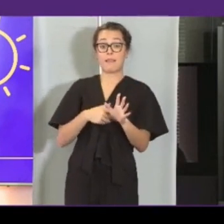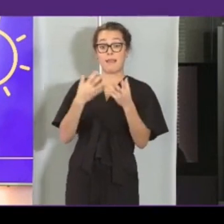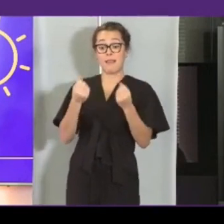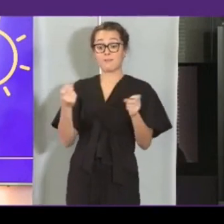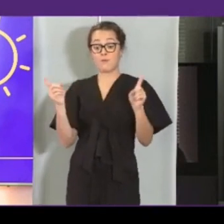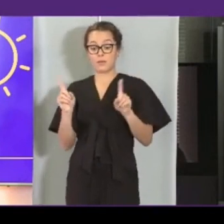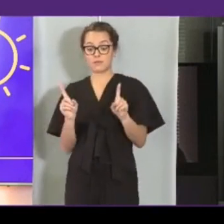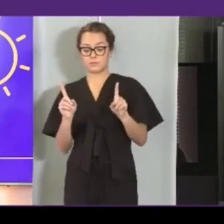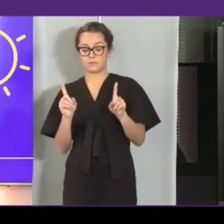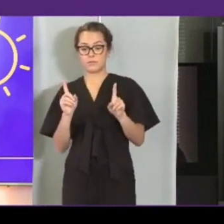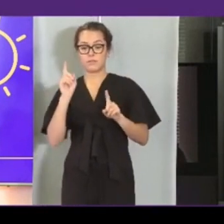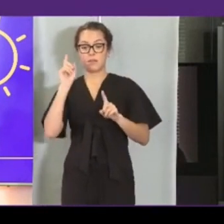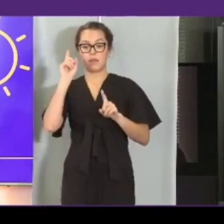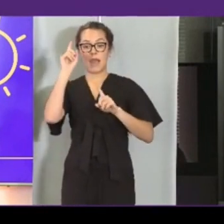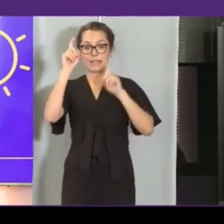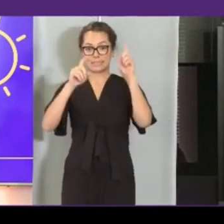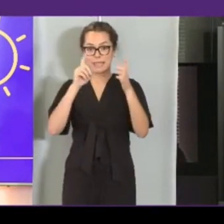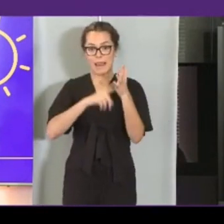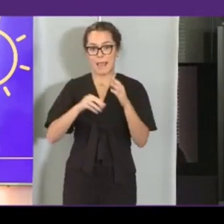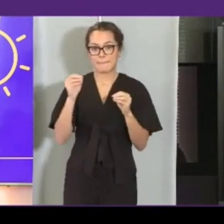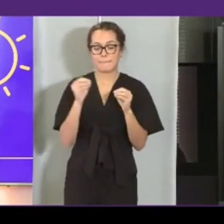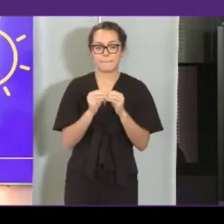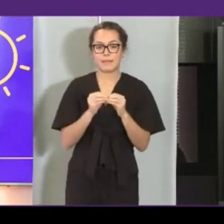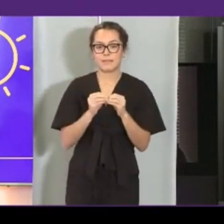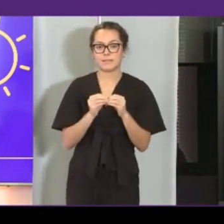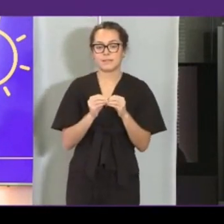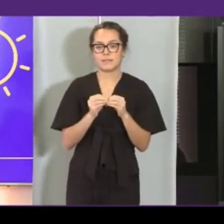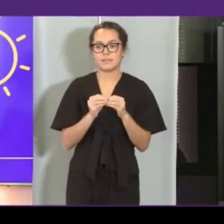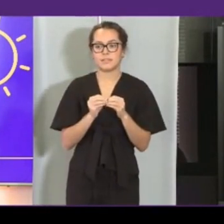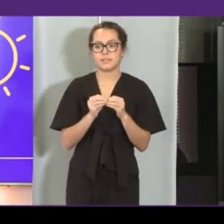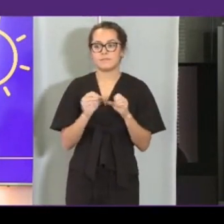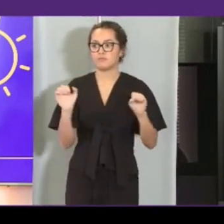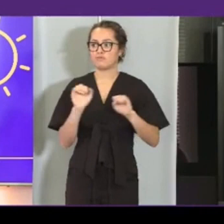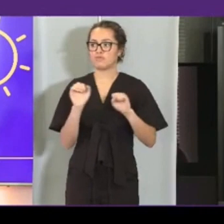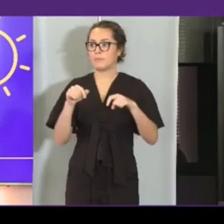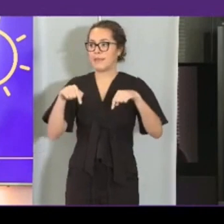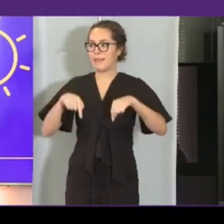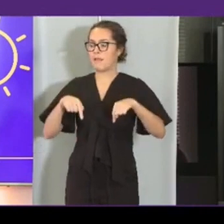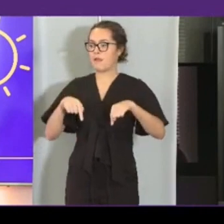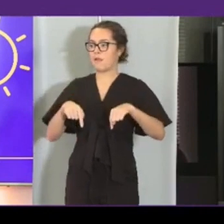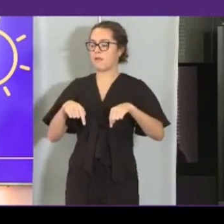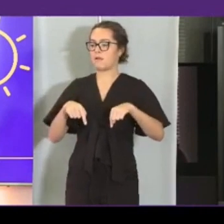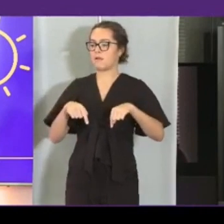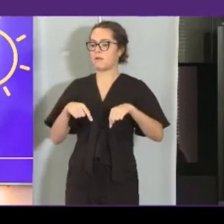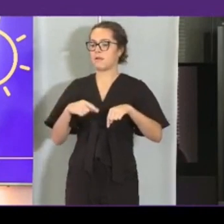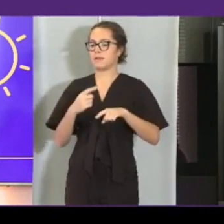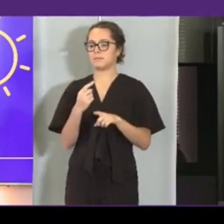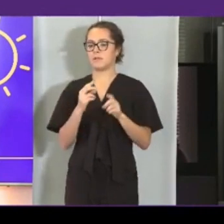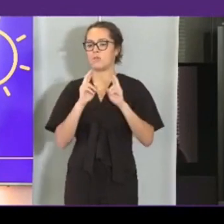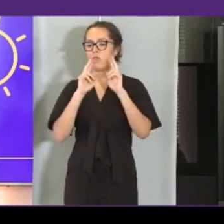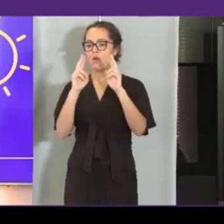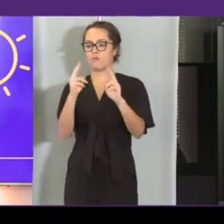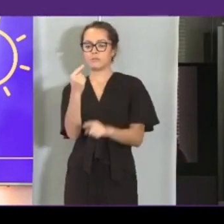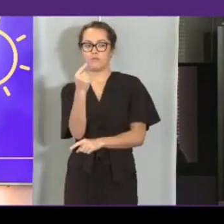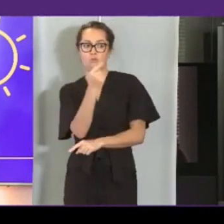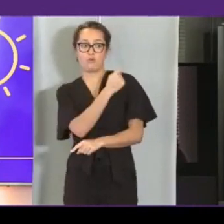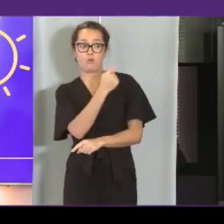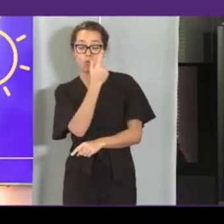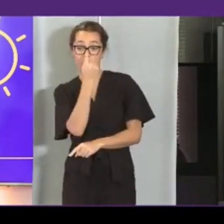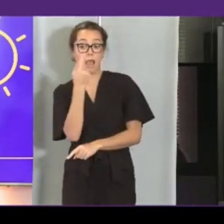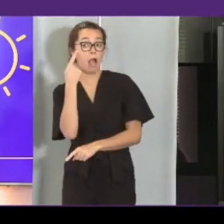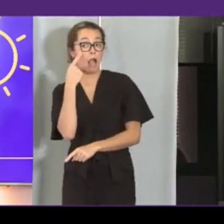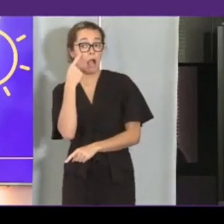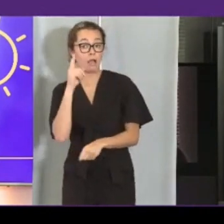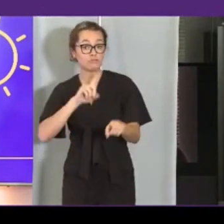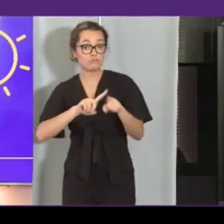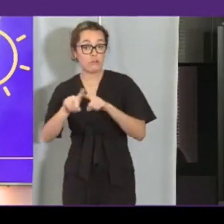Lab, which if you haven't been here yet today, we have some exhibits down the other end of the corridor. There's a chance to go and try out the